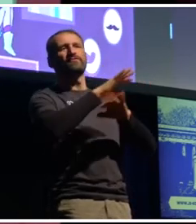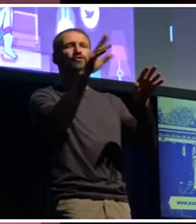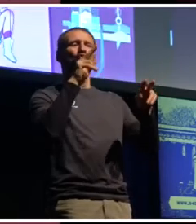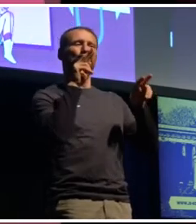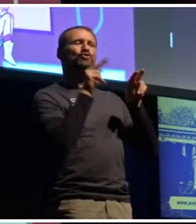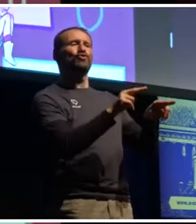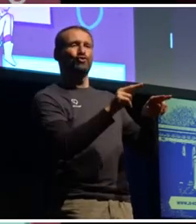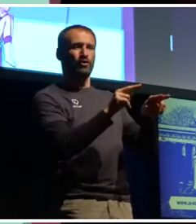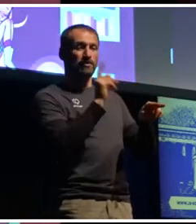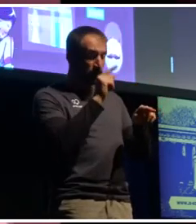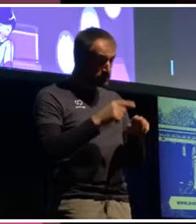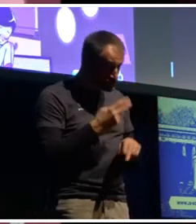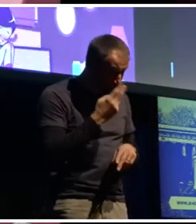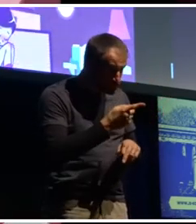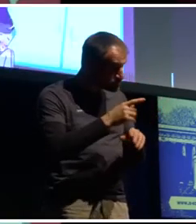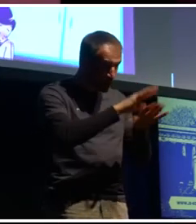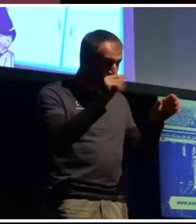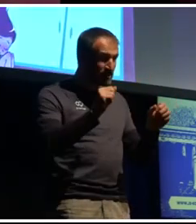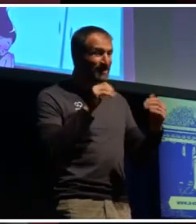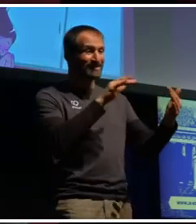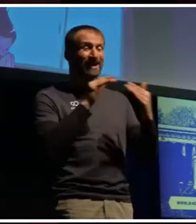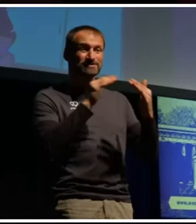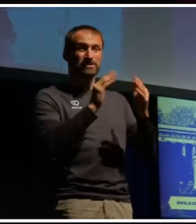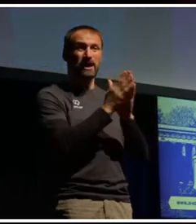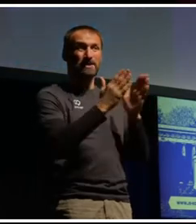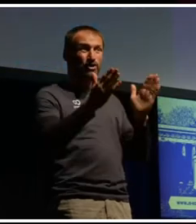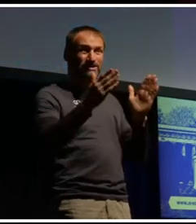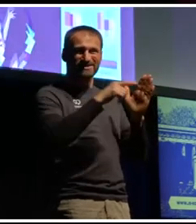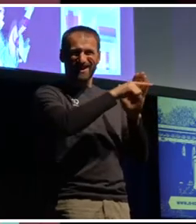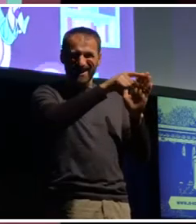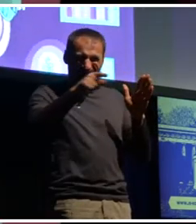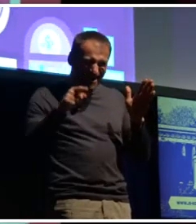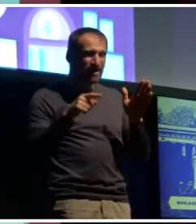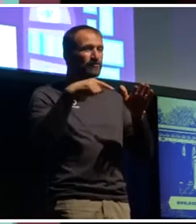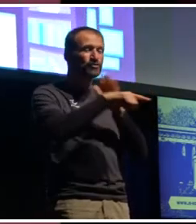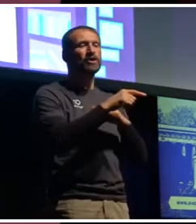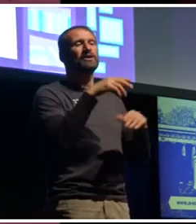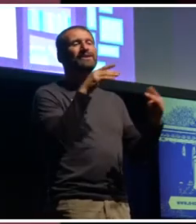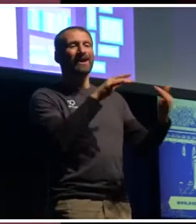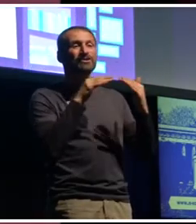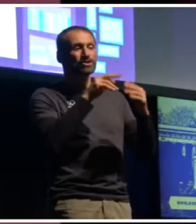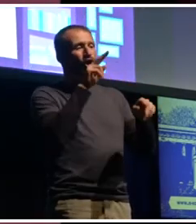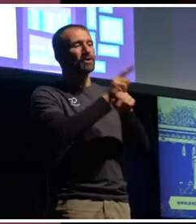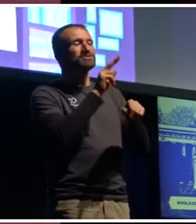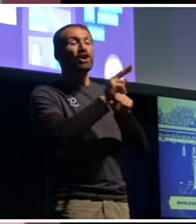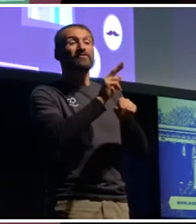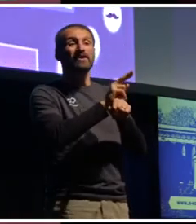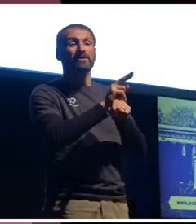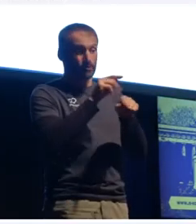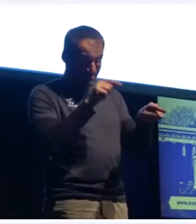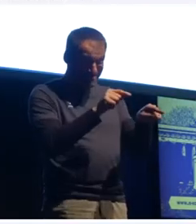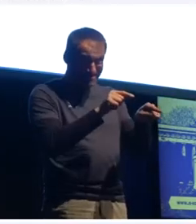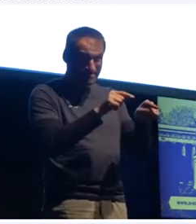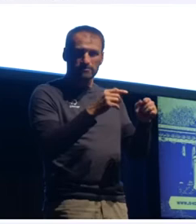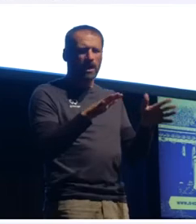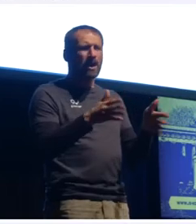that all these scrolling interaction libraries, they can just be done with Interaction Observer, and they're so much lighter and more performant.